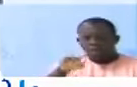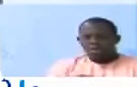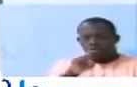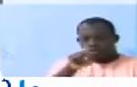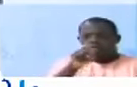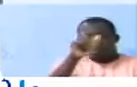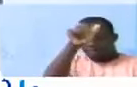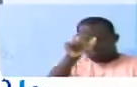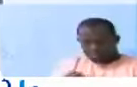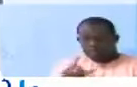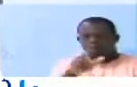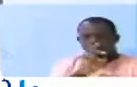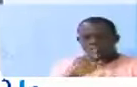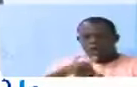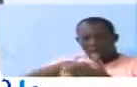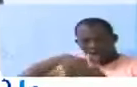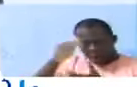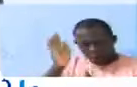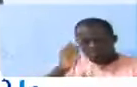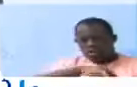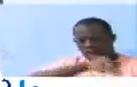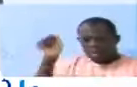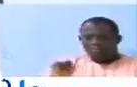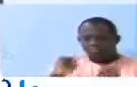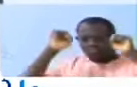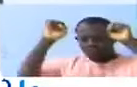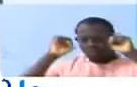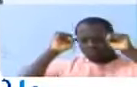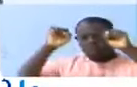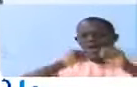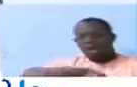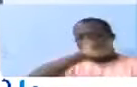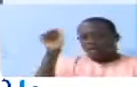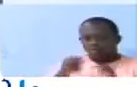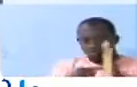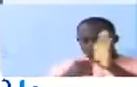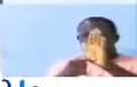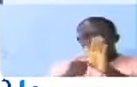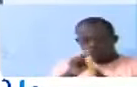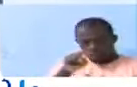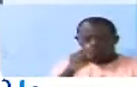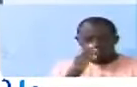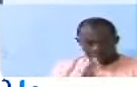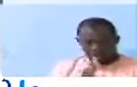you should be somebody who can go out and demonstrate to show your